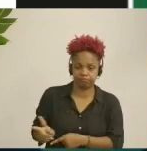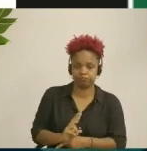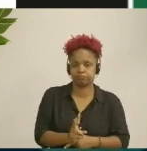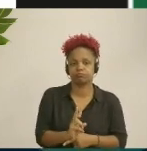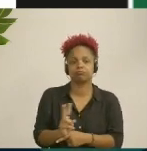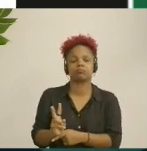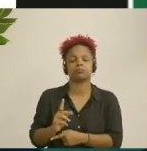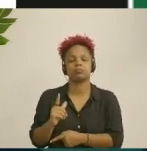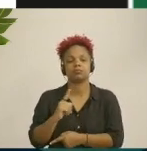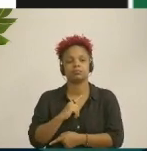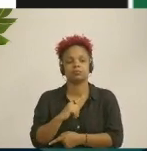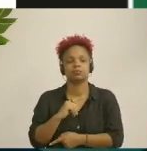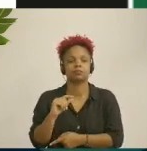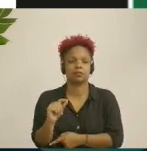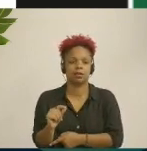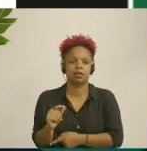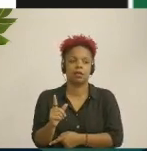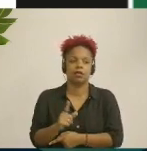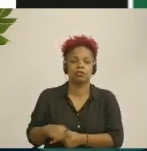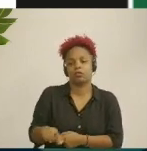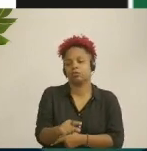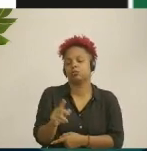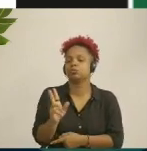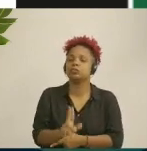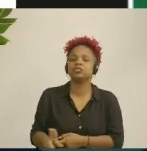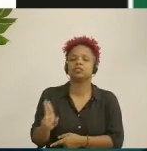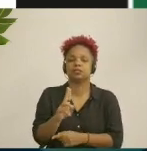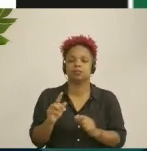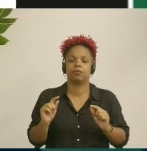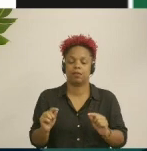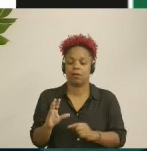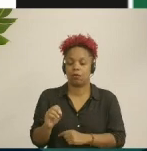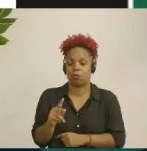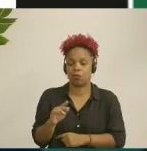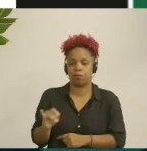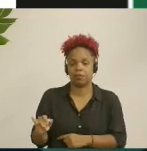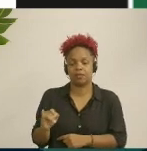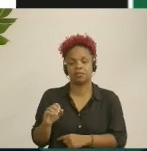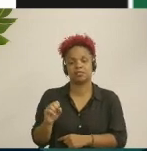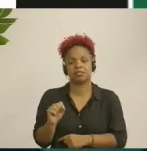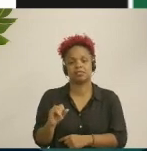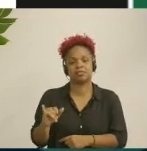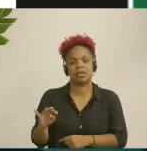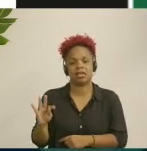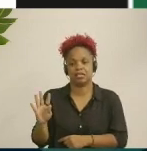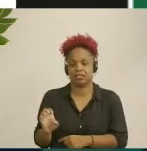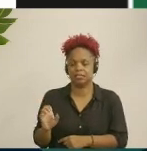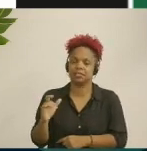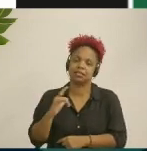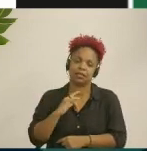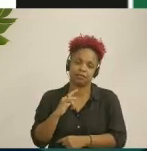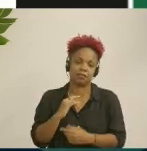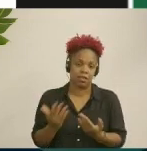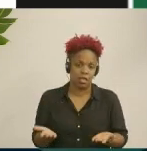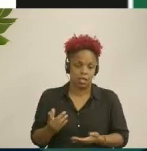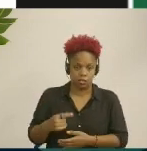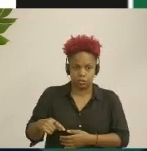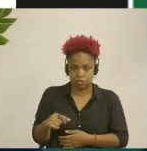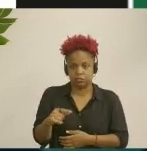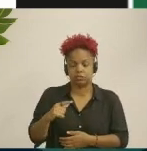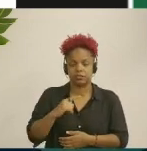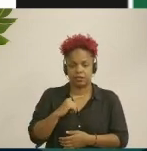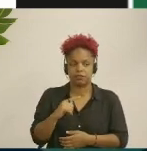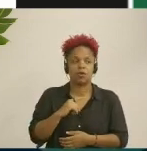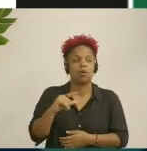old boys sitting around the table. No pre-circulated evidence, no people with lived experience, no